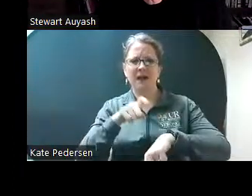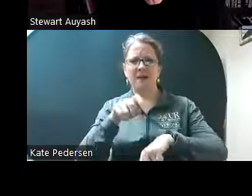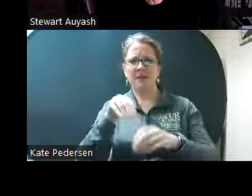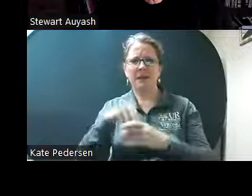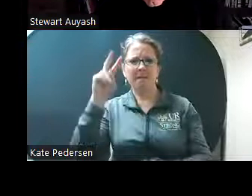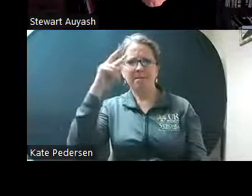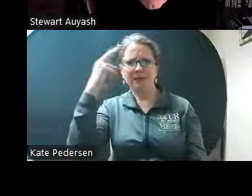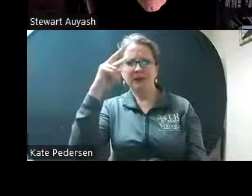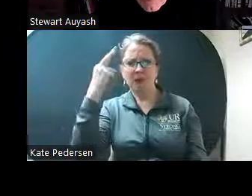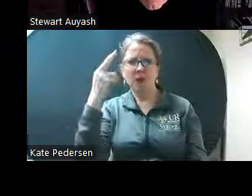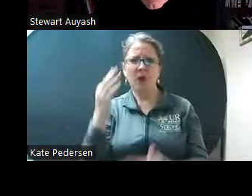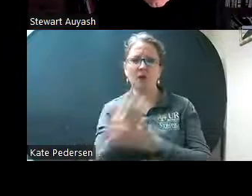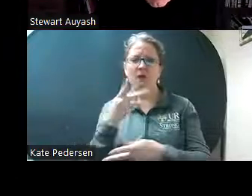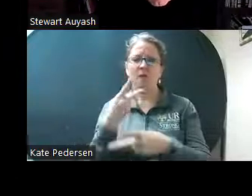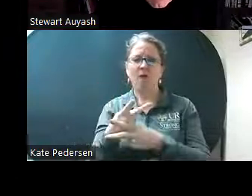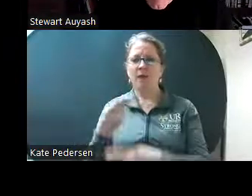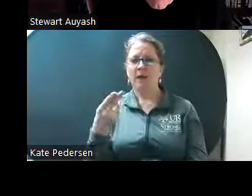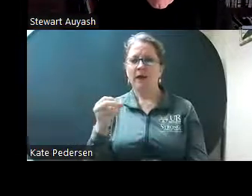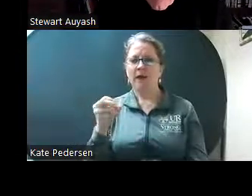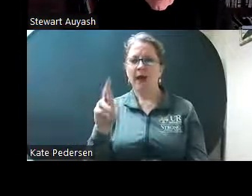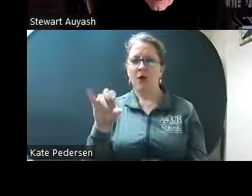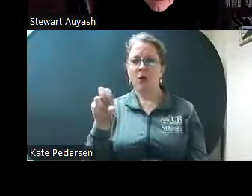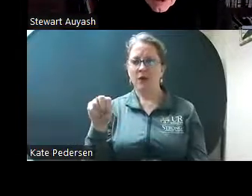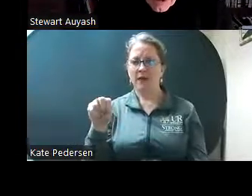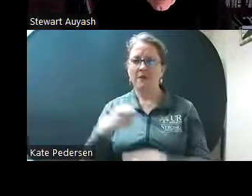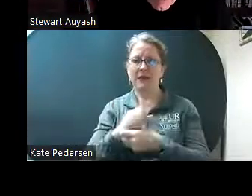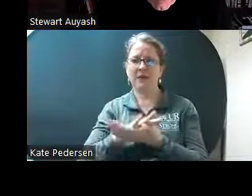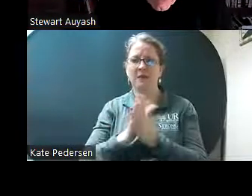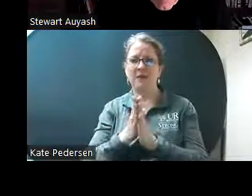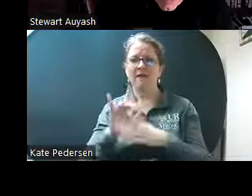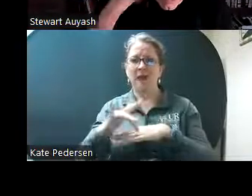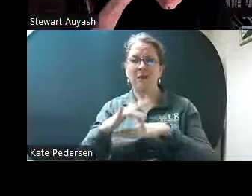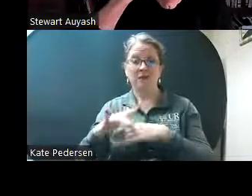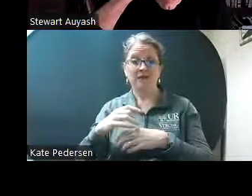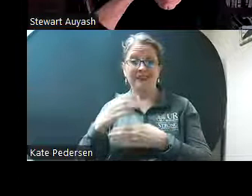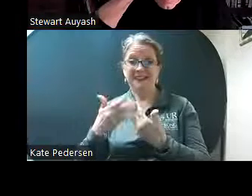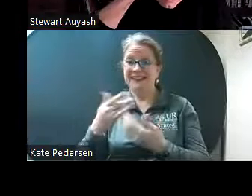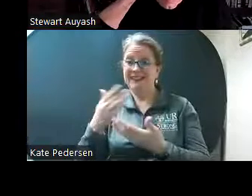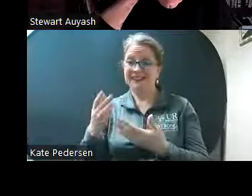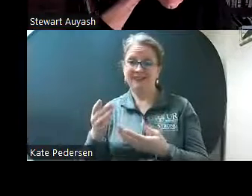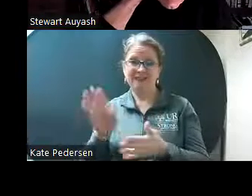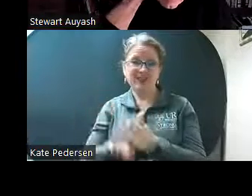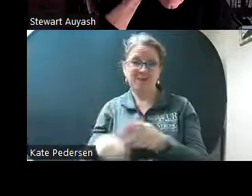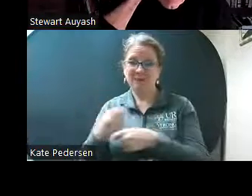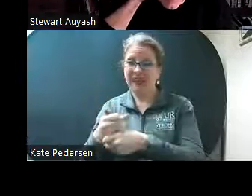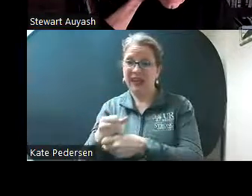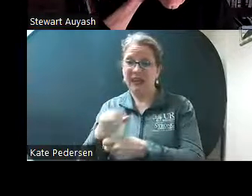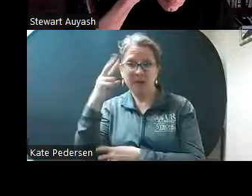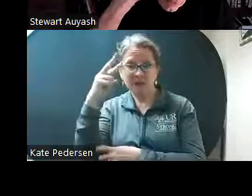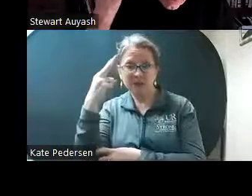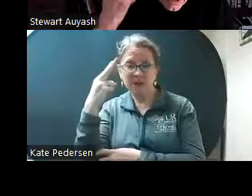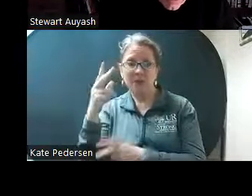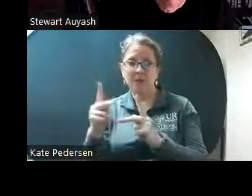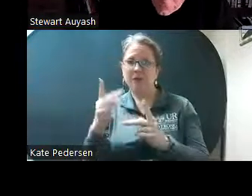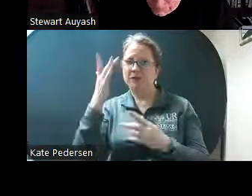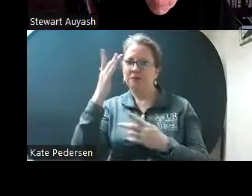a new form of heroin was made available that was cheap to produce in Mexico. And the Mexicans had a very